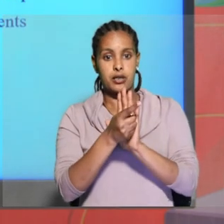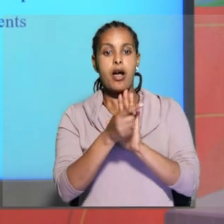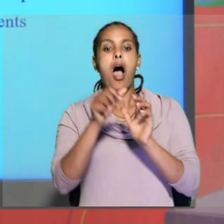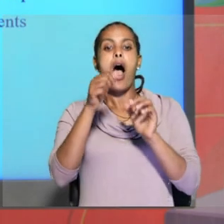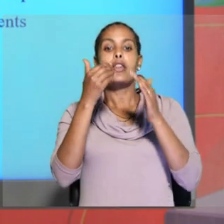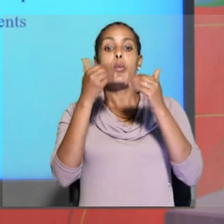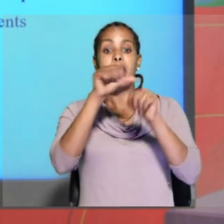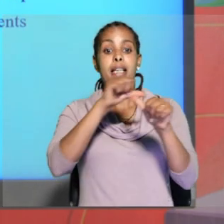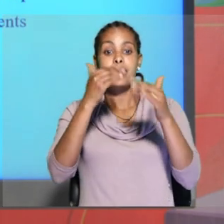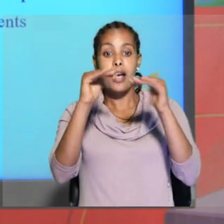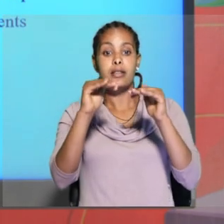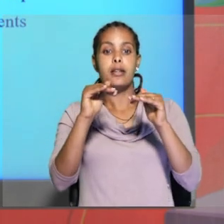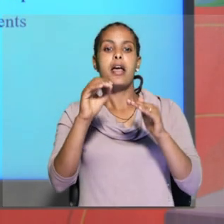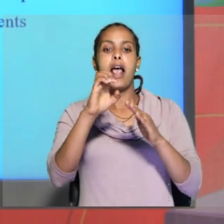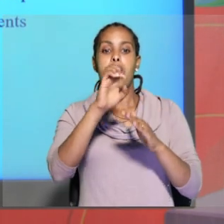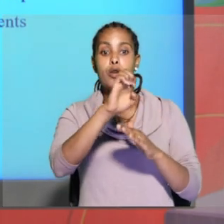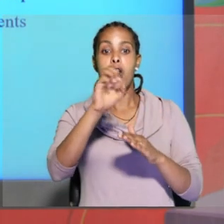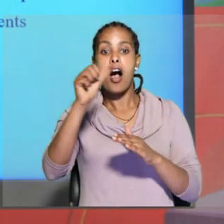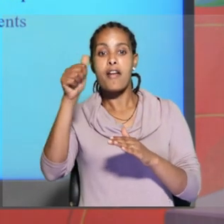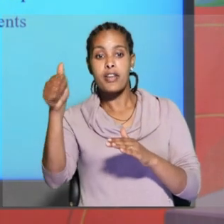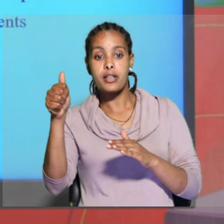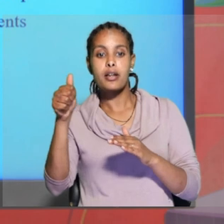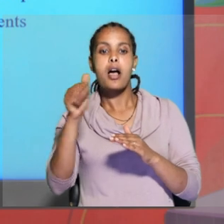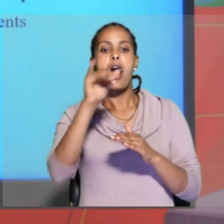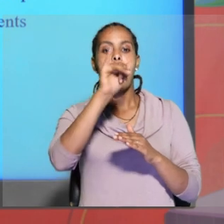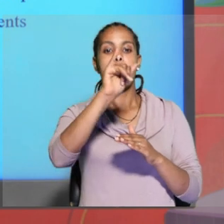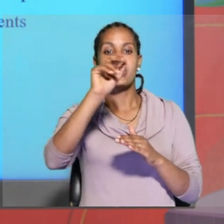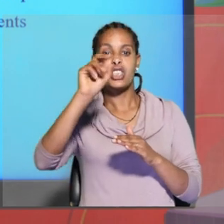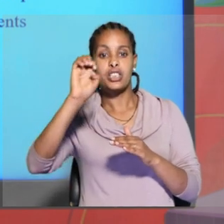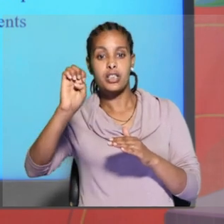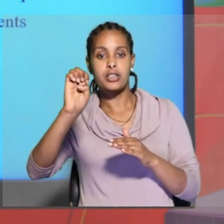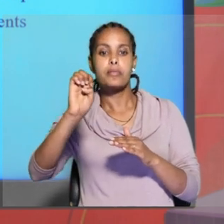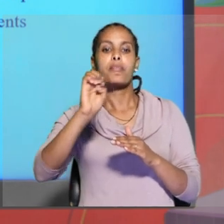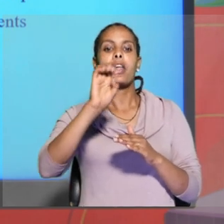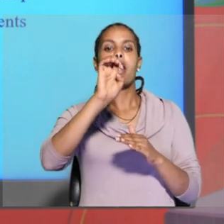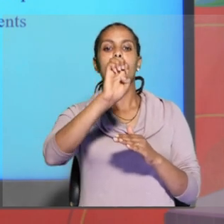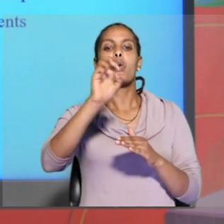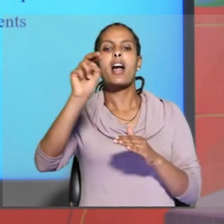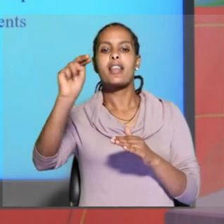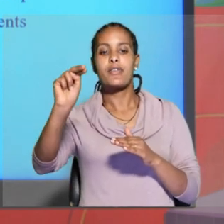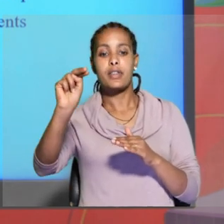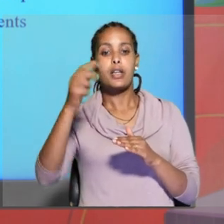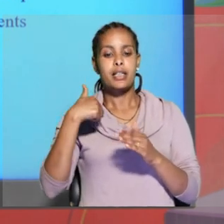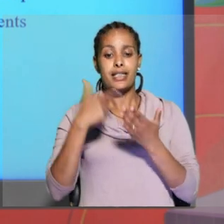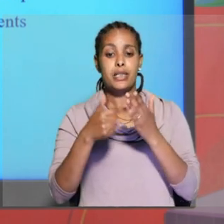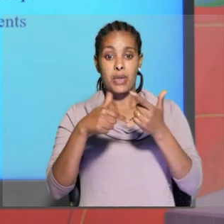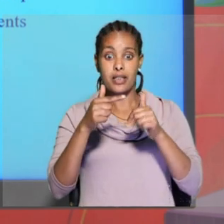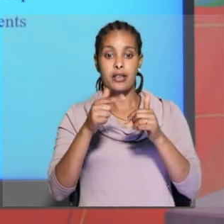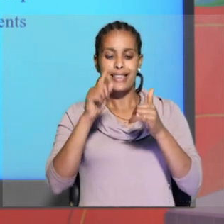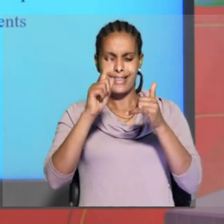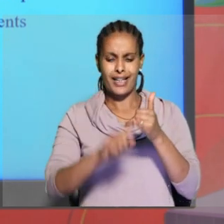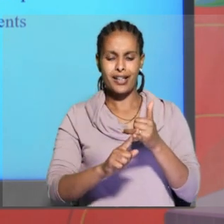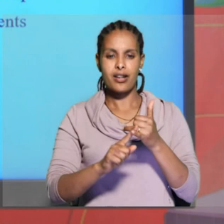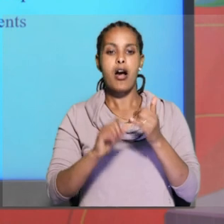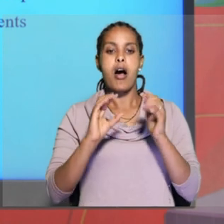atomic size, electron affinity, ionization energy, and electronegativity. This brings us to